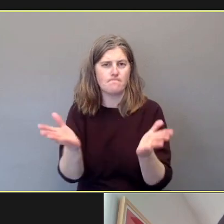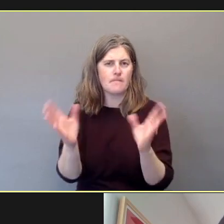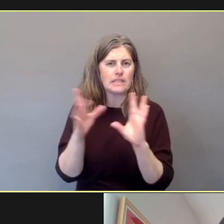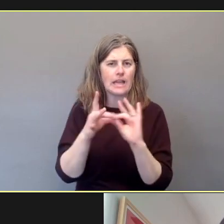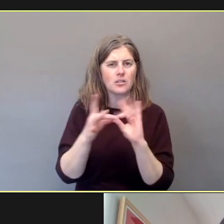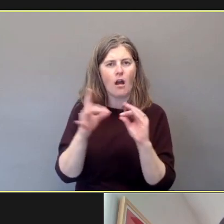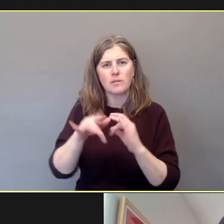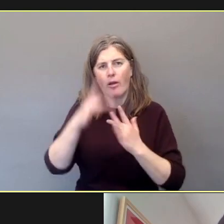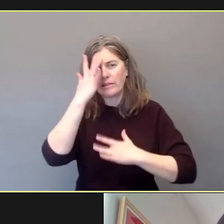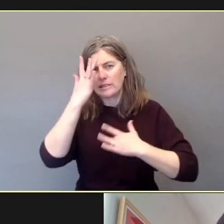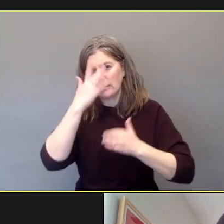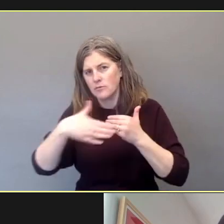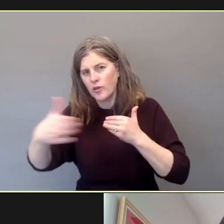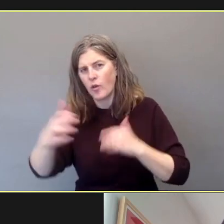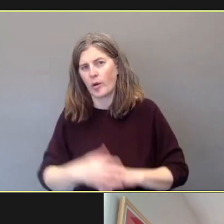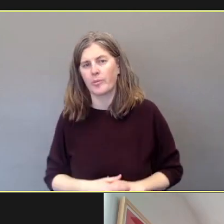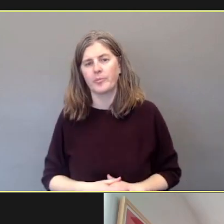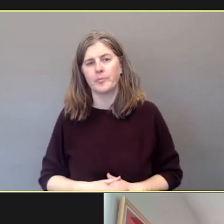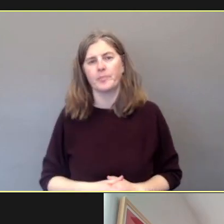the disease?